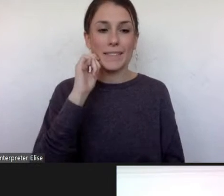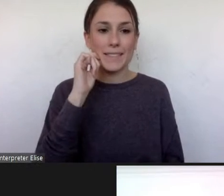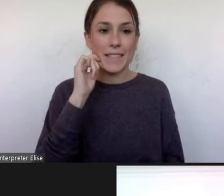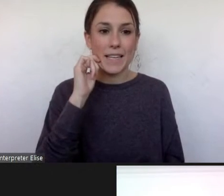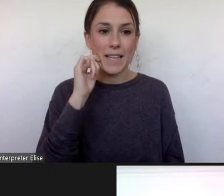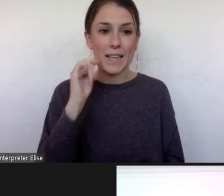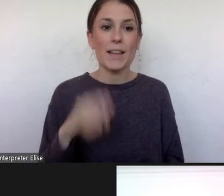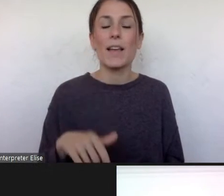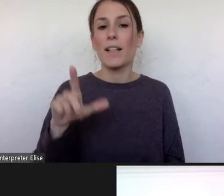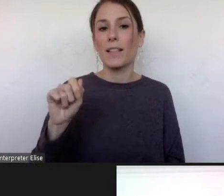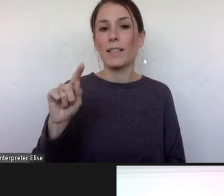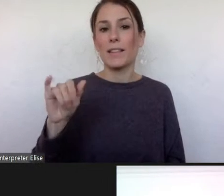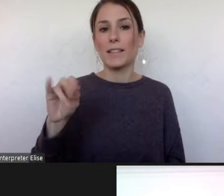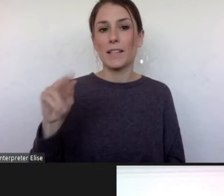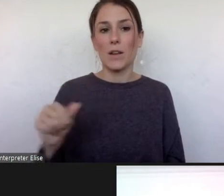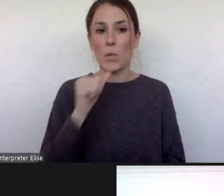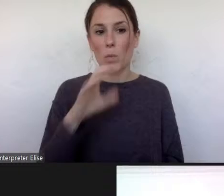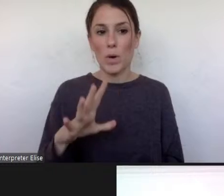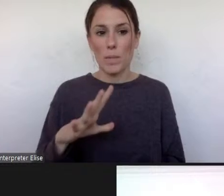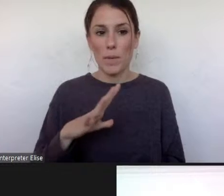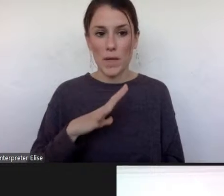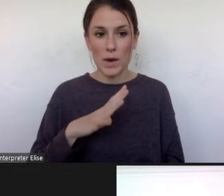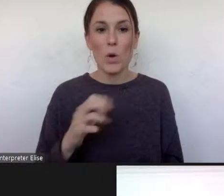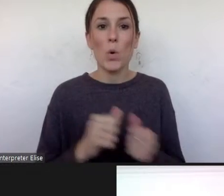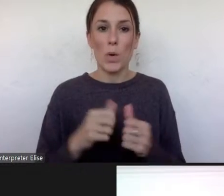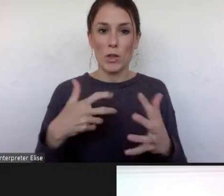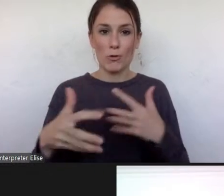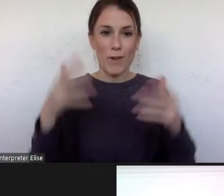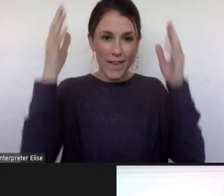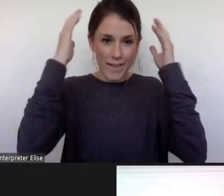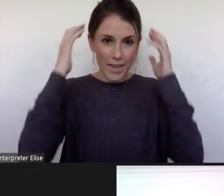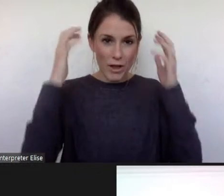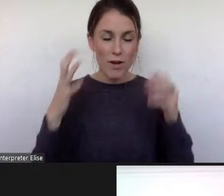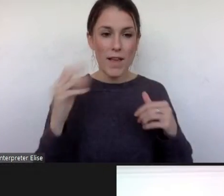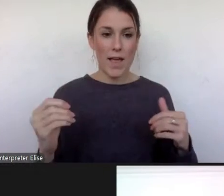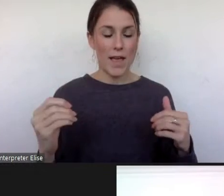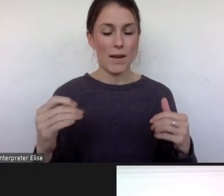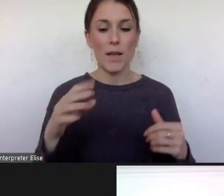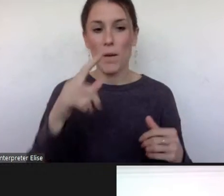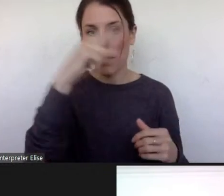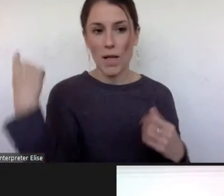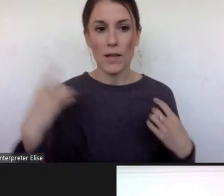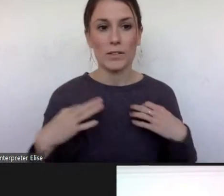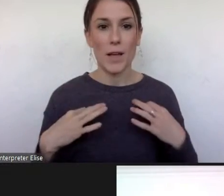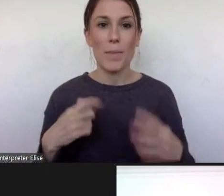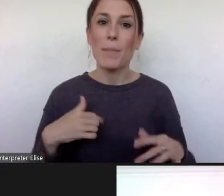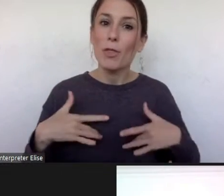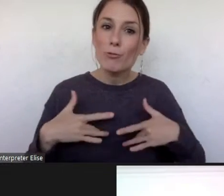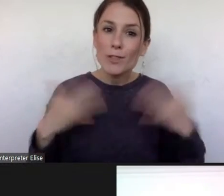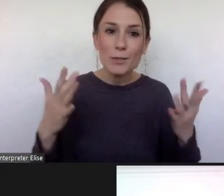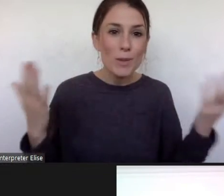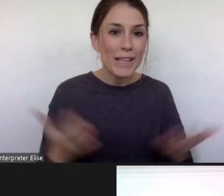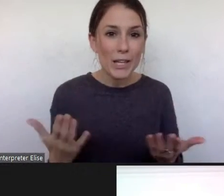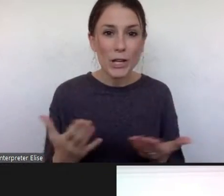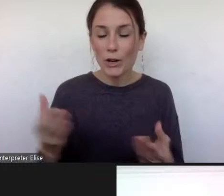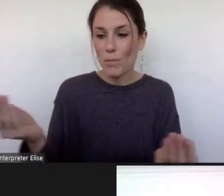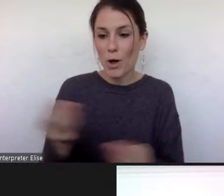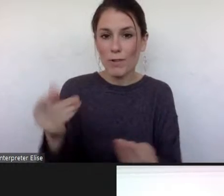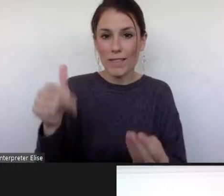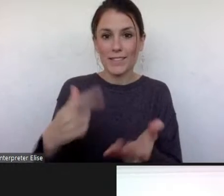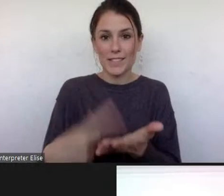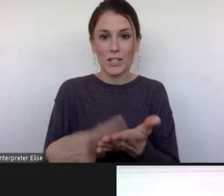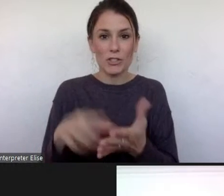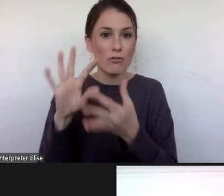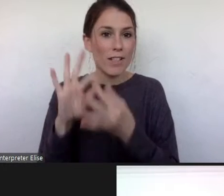top. I'm thrilled to be here today to moderate today's discussion around